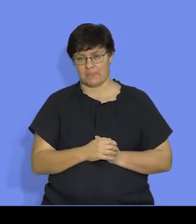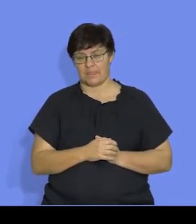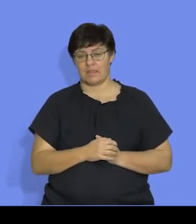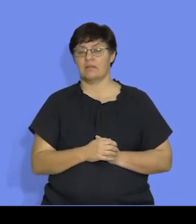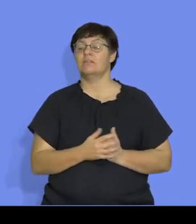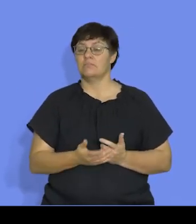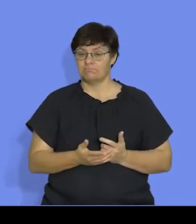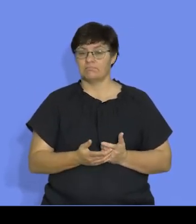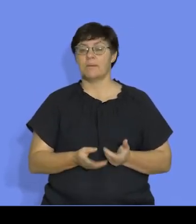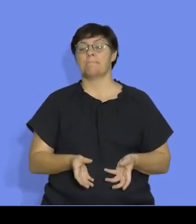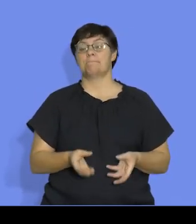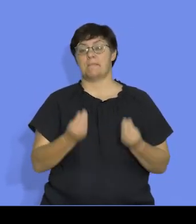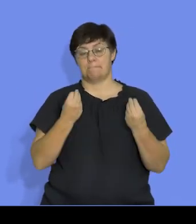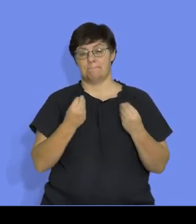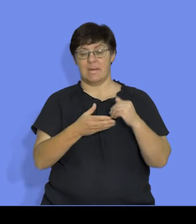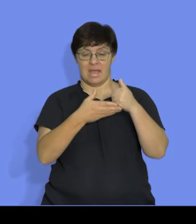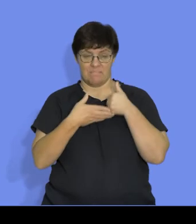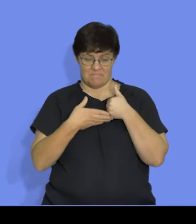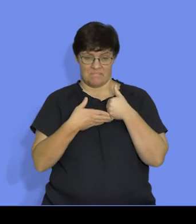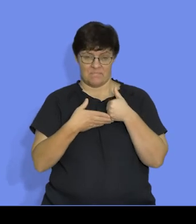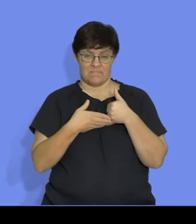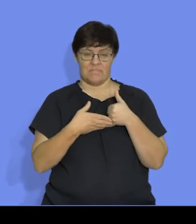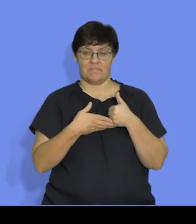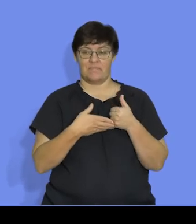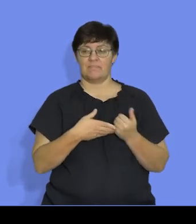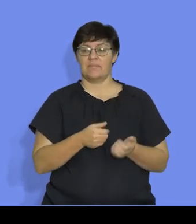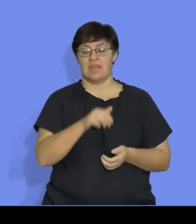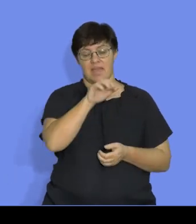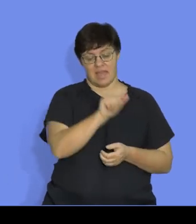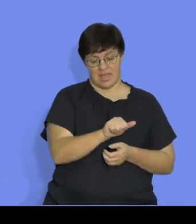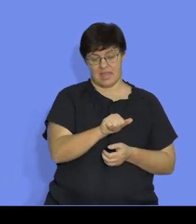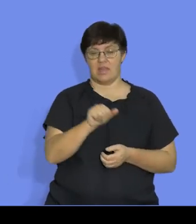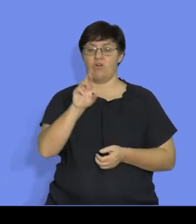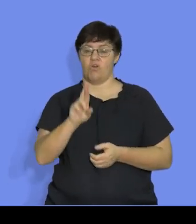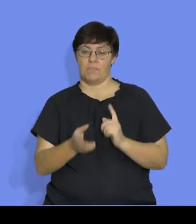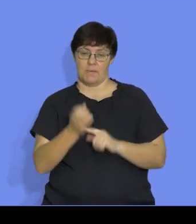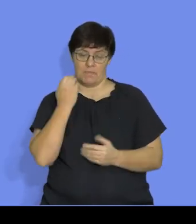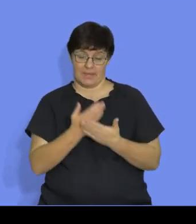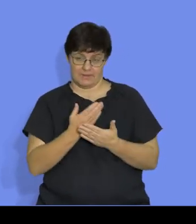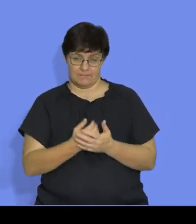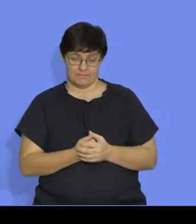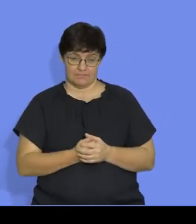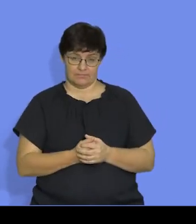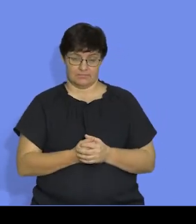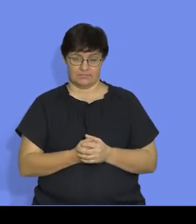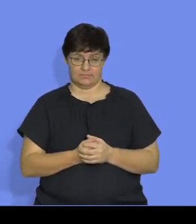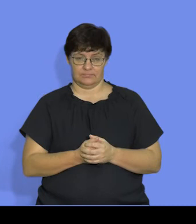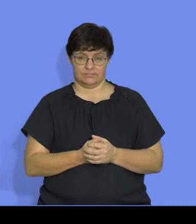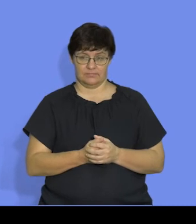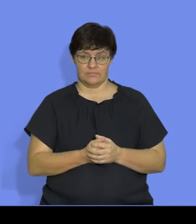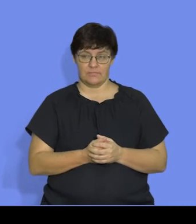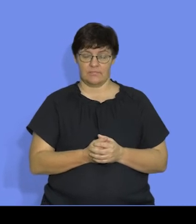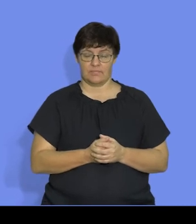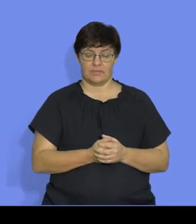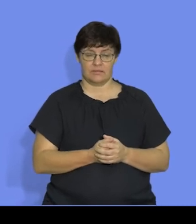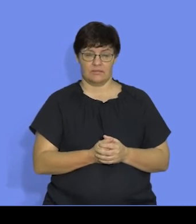values will actually be able to help me find A and R. So for each